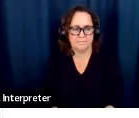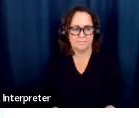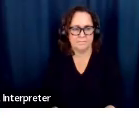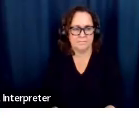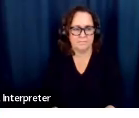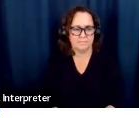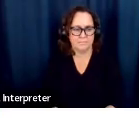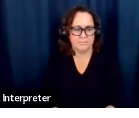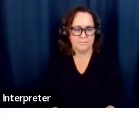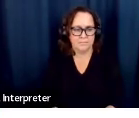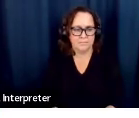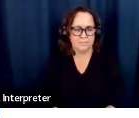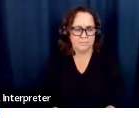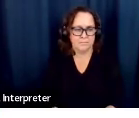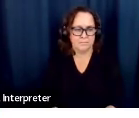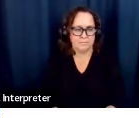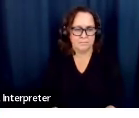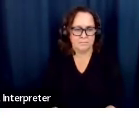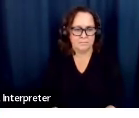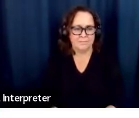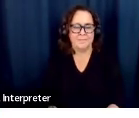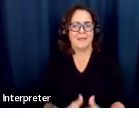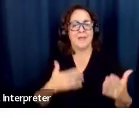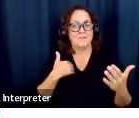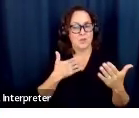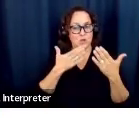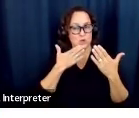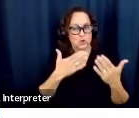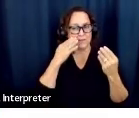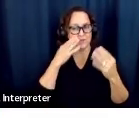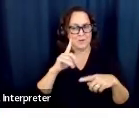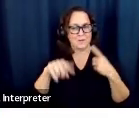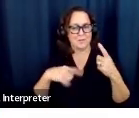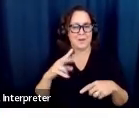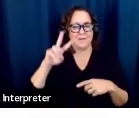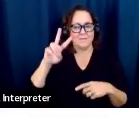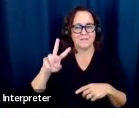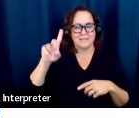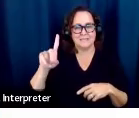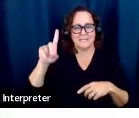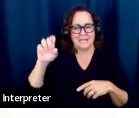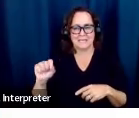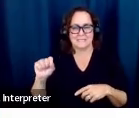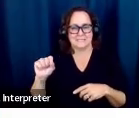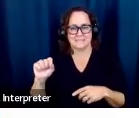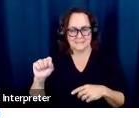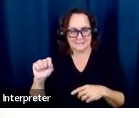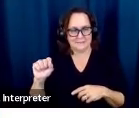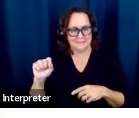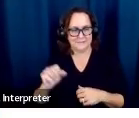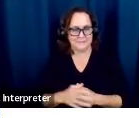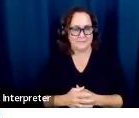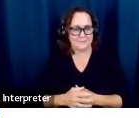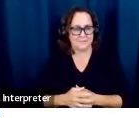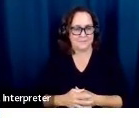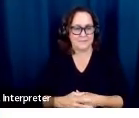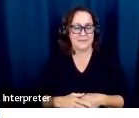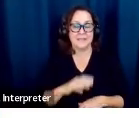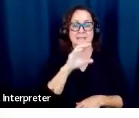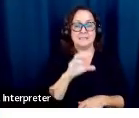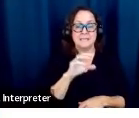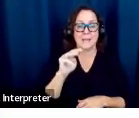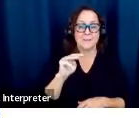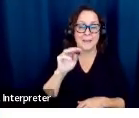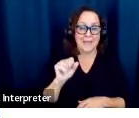Next up, I have some information for you all about safeguards for the virtual delivery of services, or VDS. CMS now